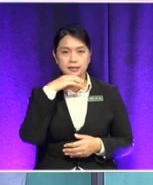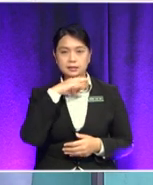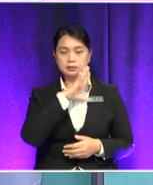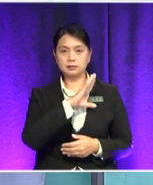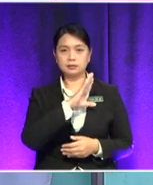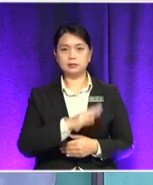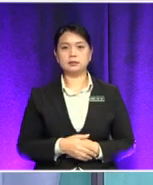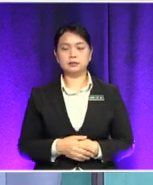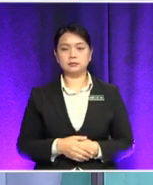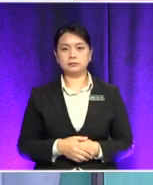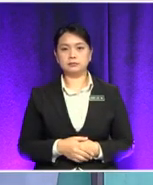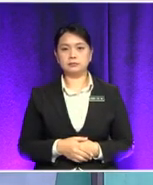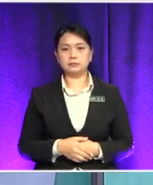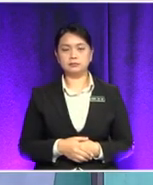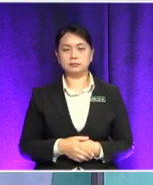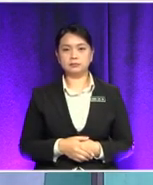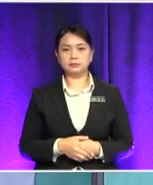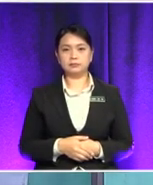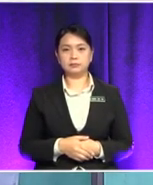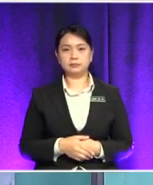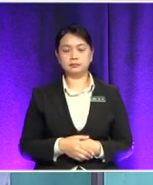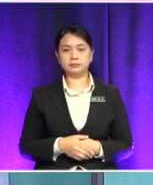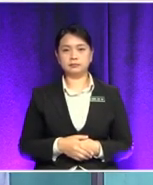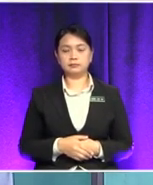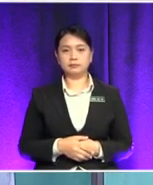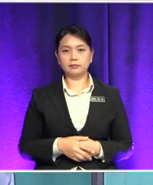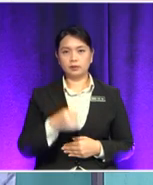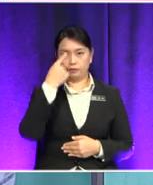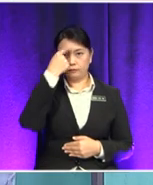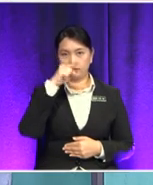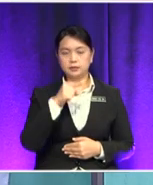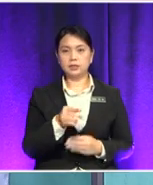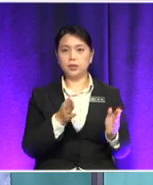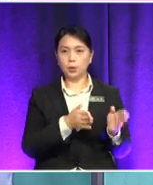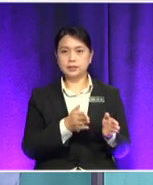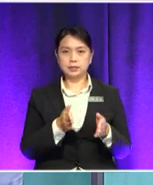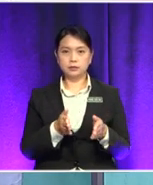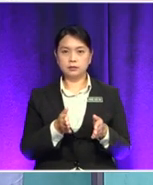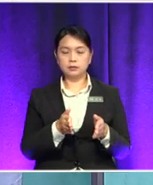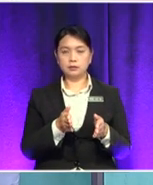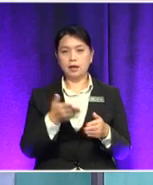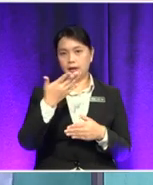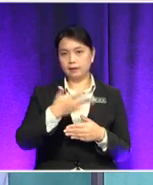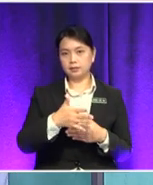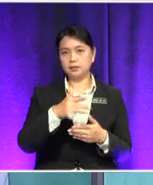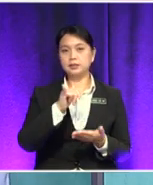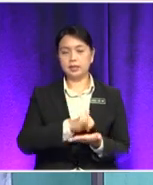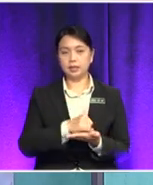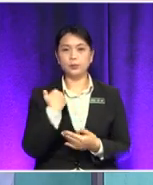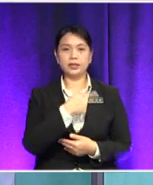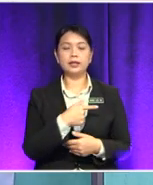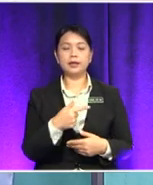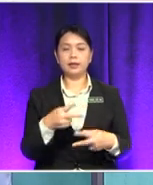quite bad, right? Very bad, I think. Okay, for the consequences. So we have bad smell, danger